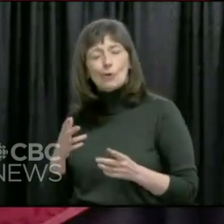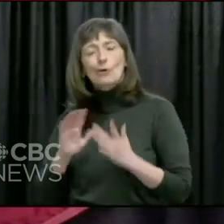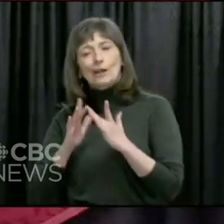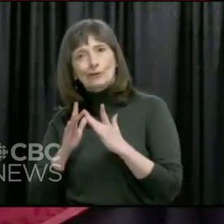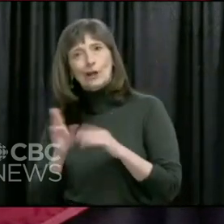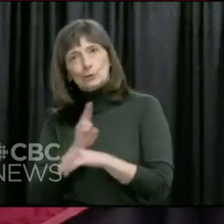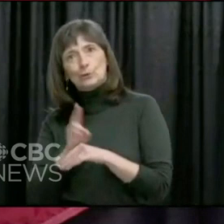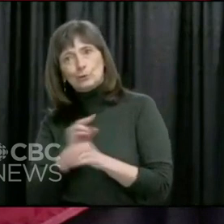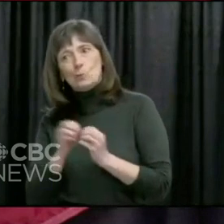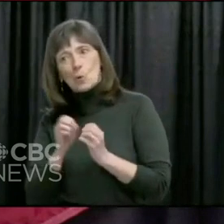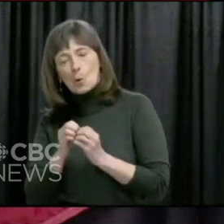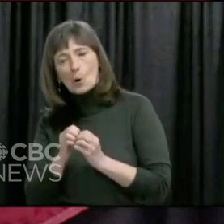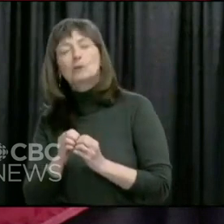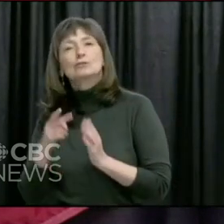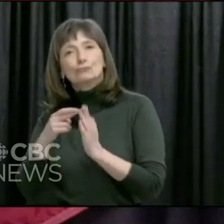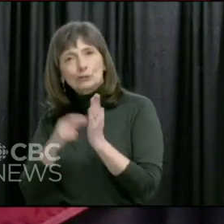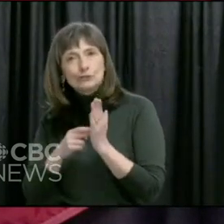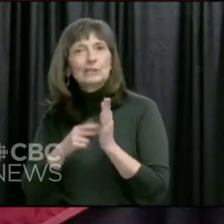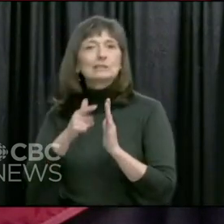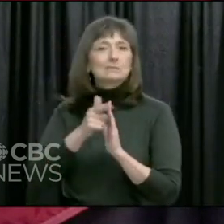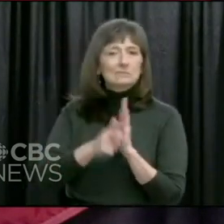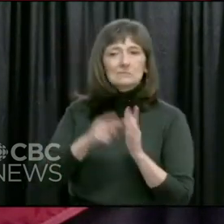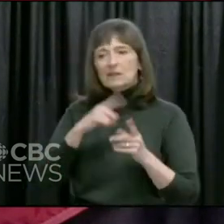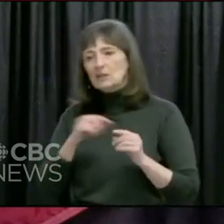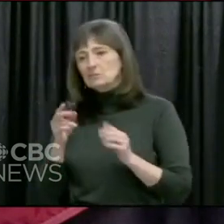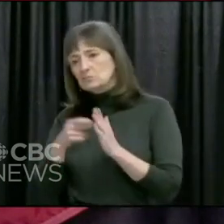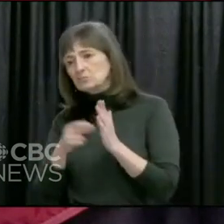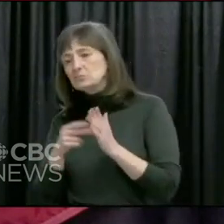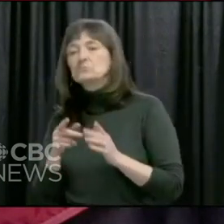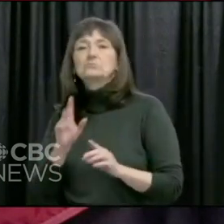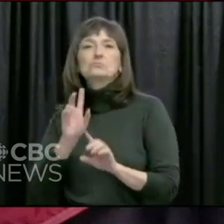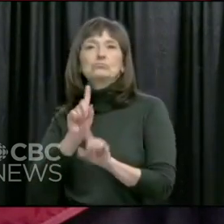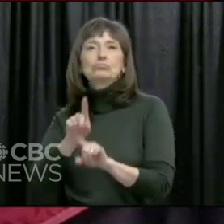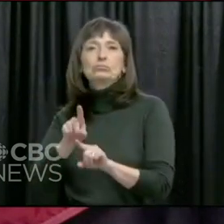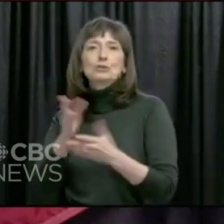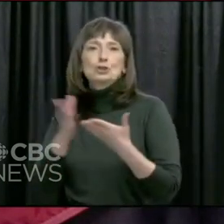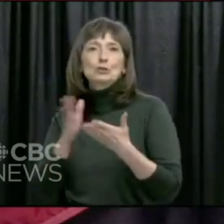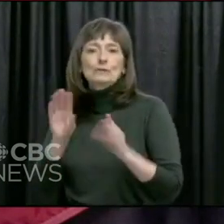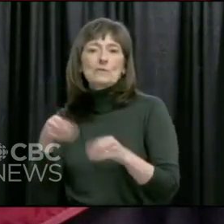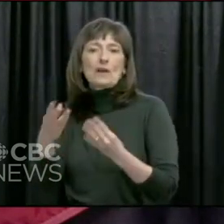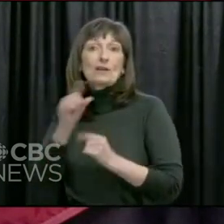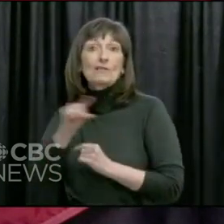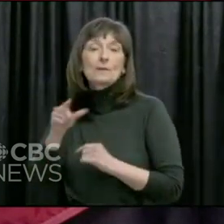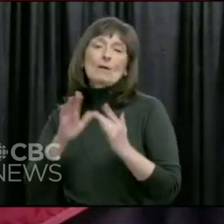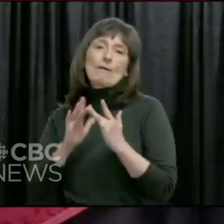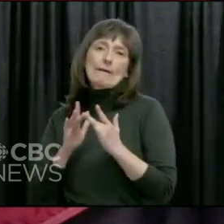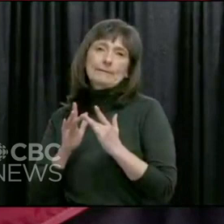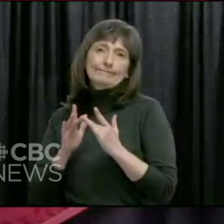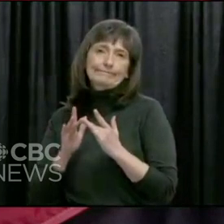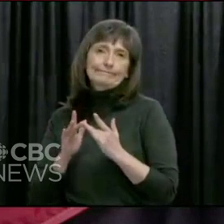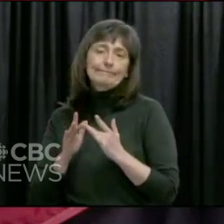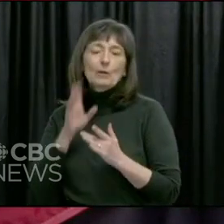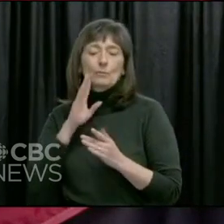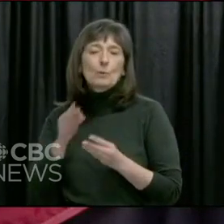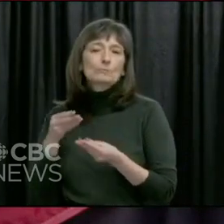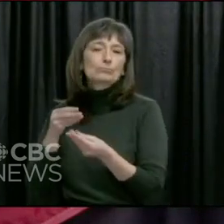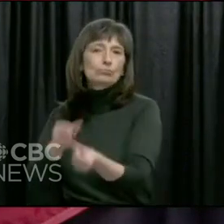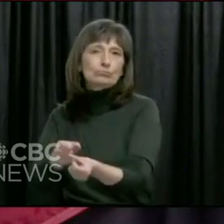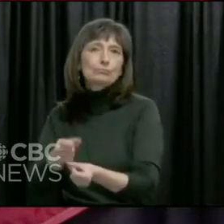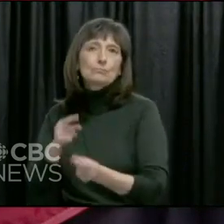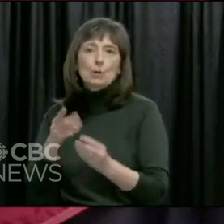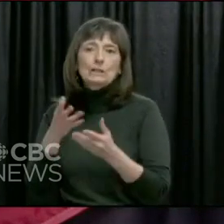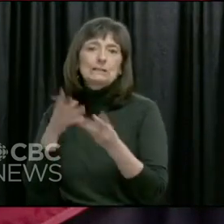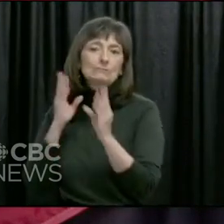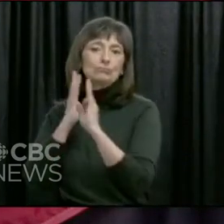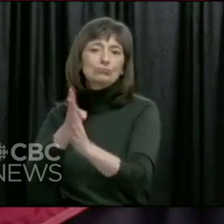adapting. So more people are accessing the digital services than ever before this COVID-19 situation started. I guess you could